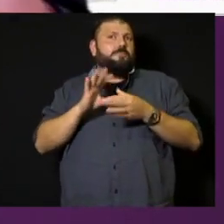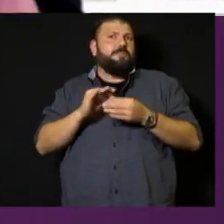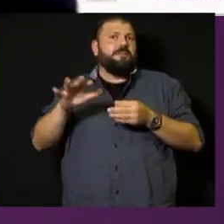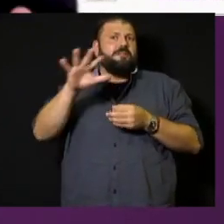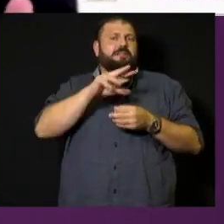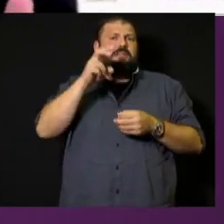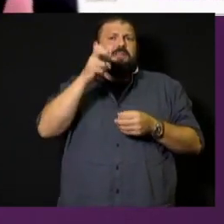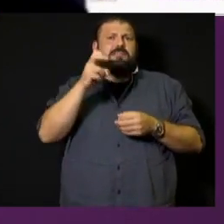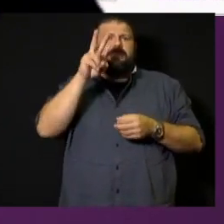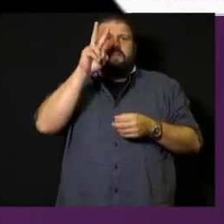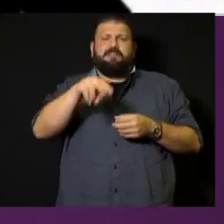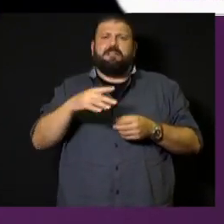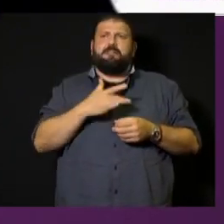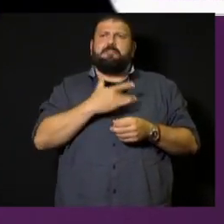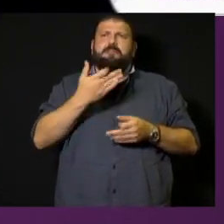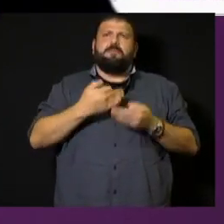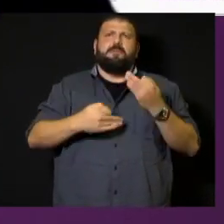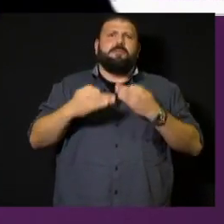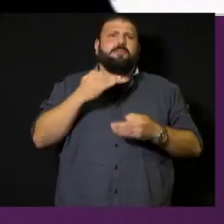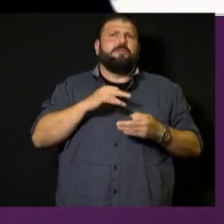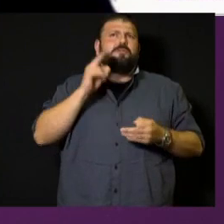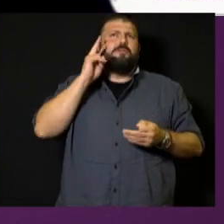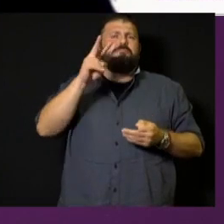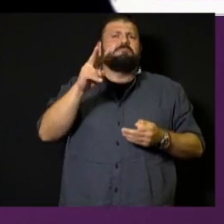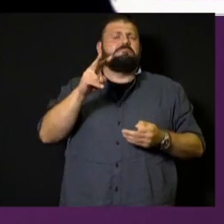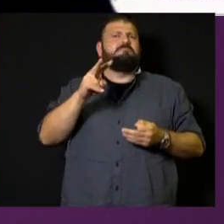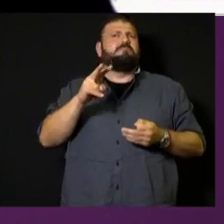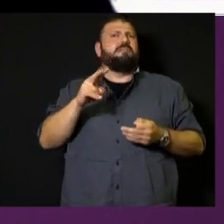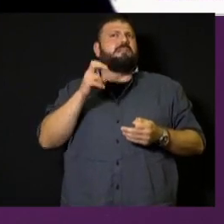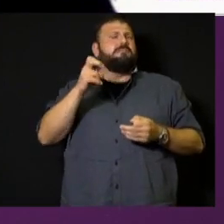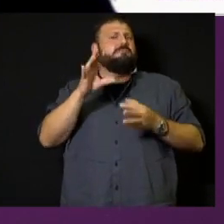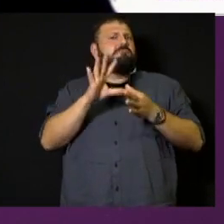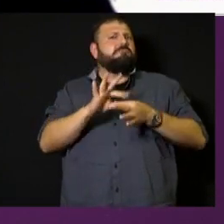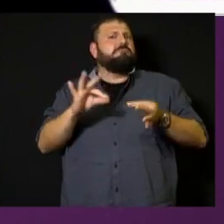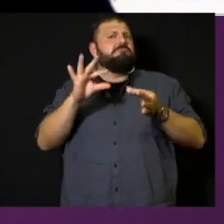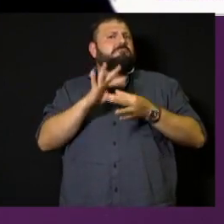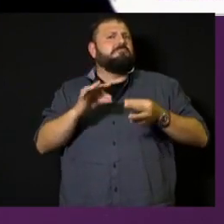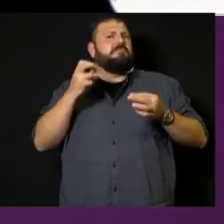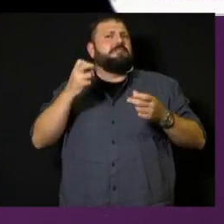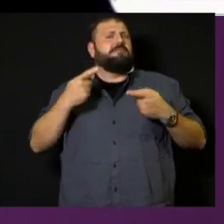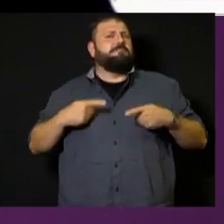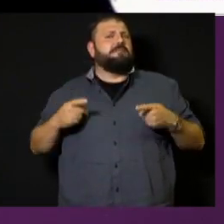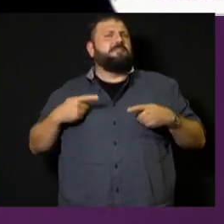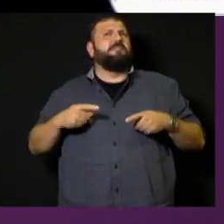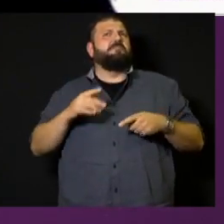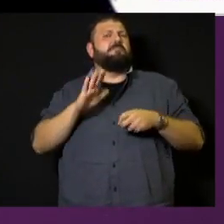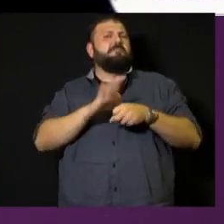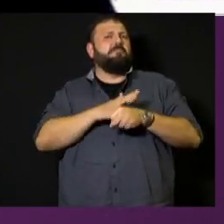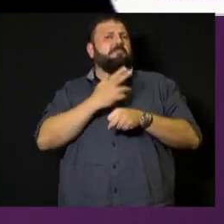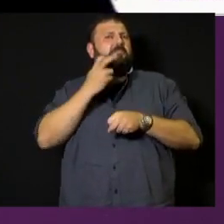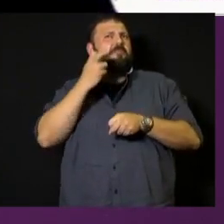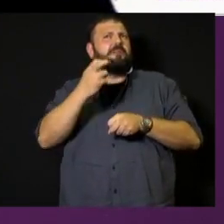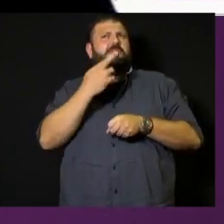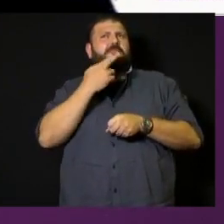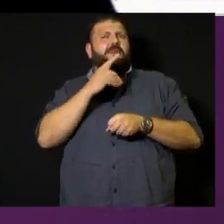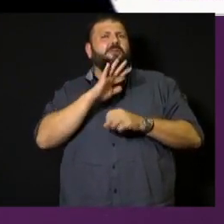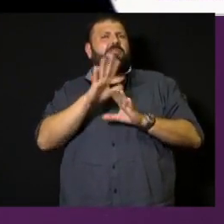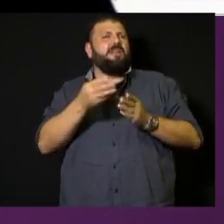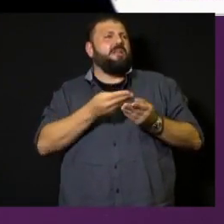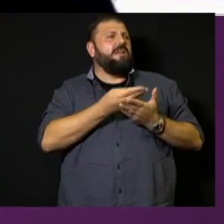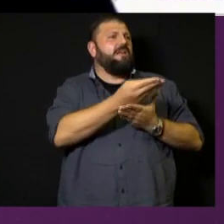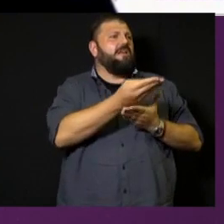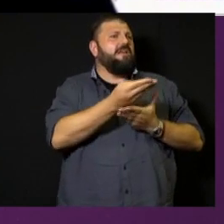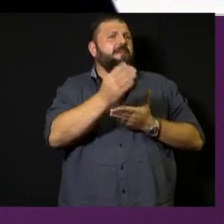are. I fell in love with Pepe's lifestyle, and I made a decision of no more curriculum.